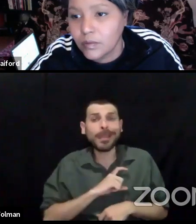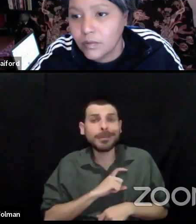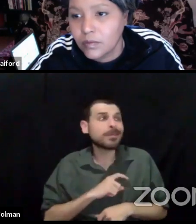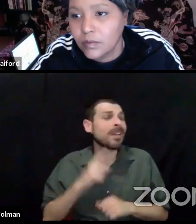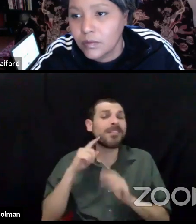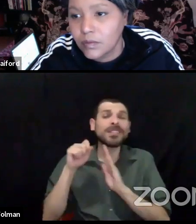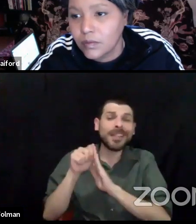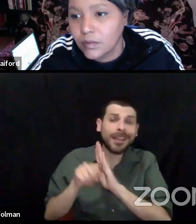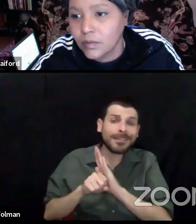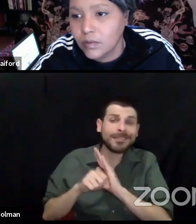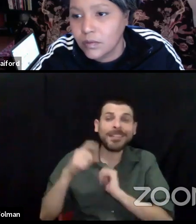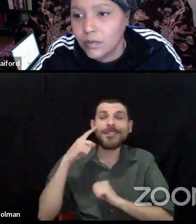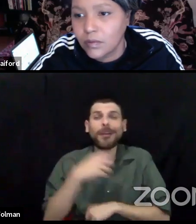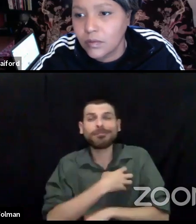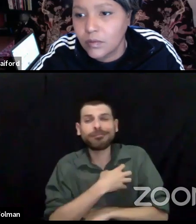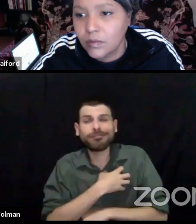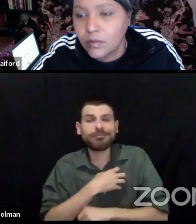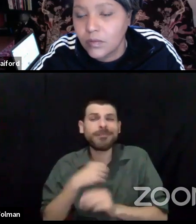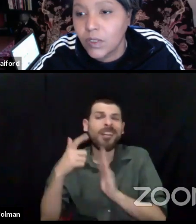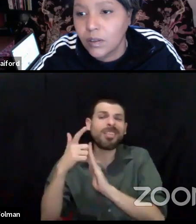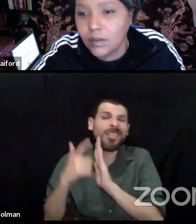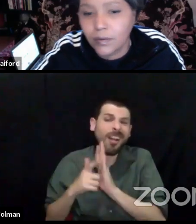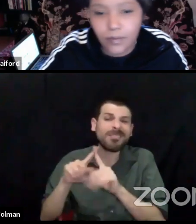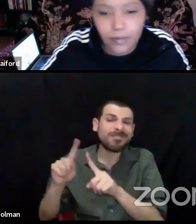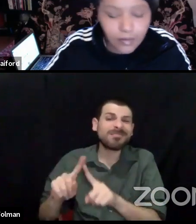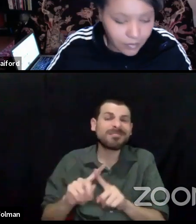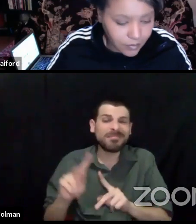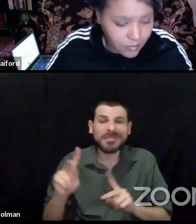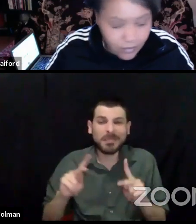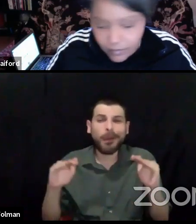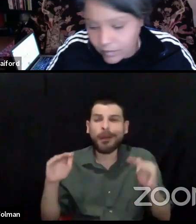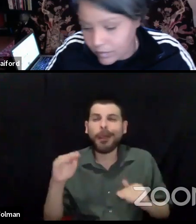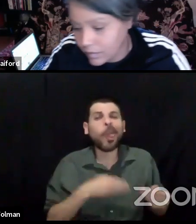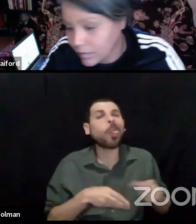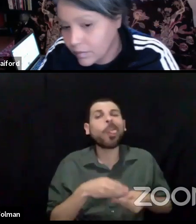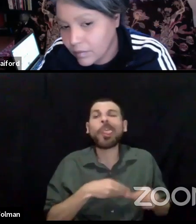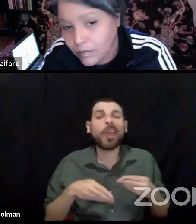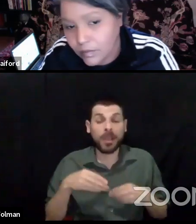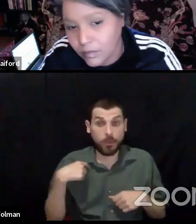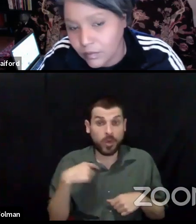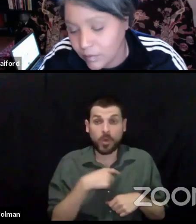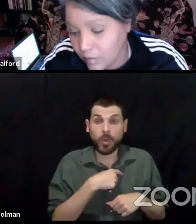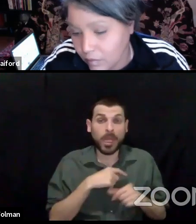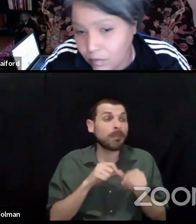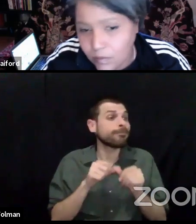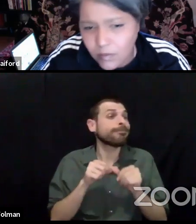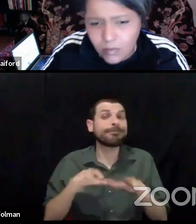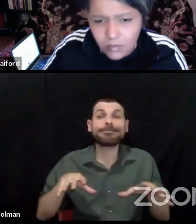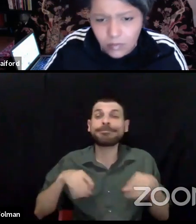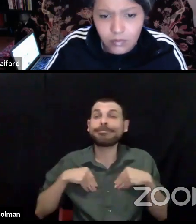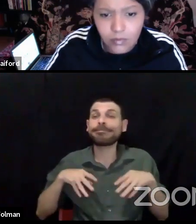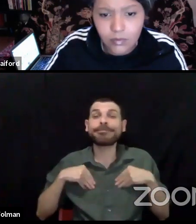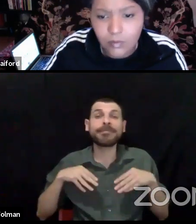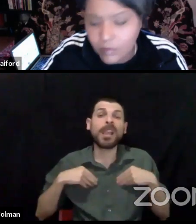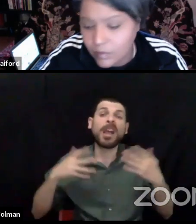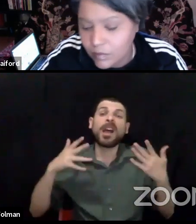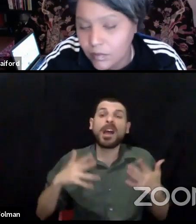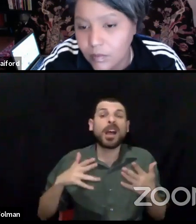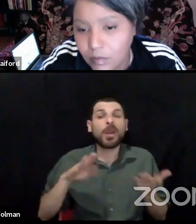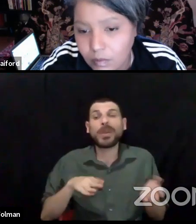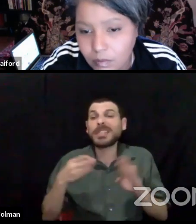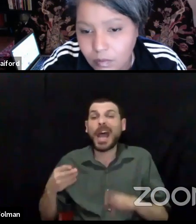of law enforcement. And so the question becomes a question of when we become desensitized to the frequency at which we get killed,